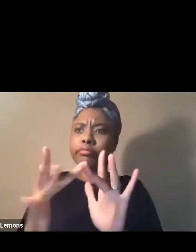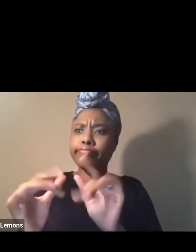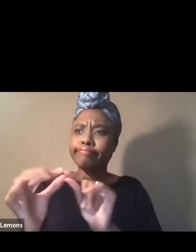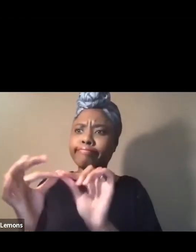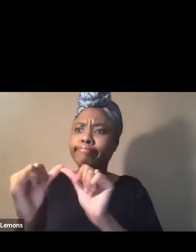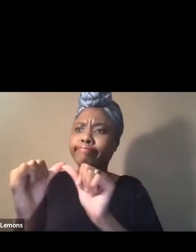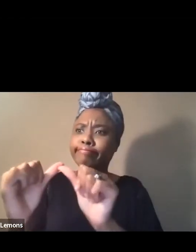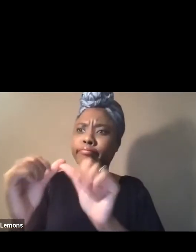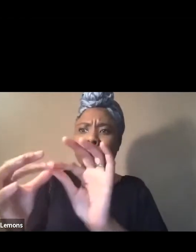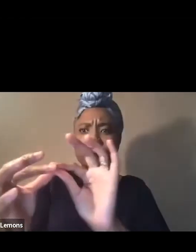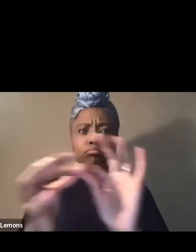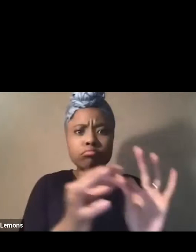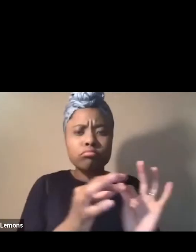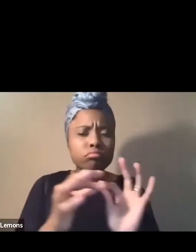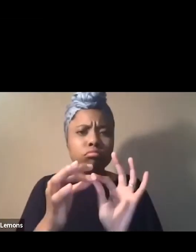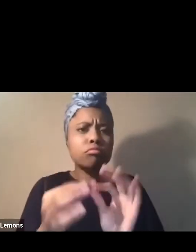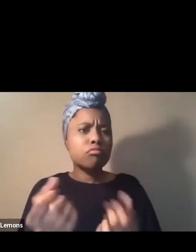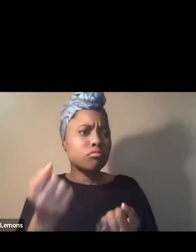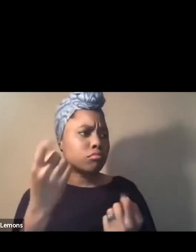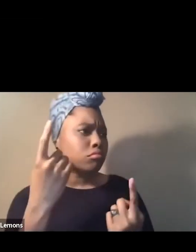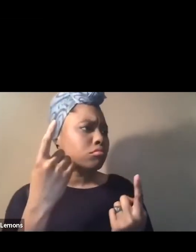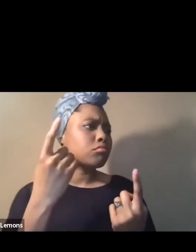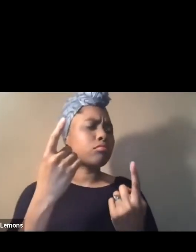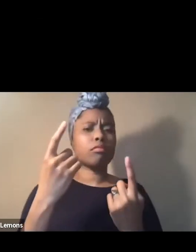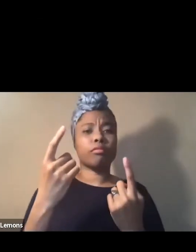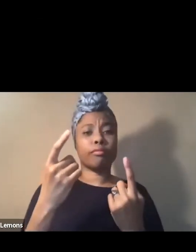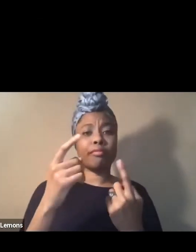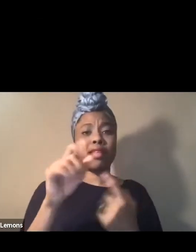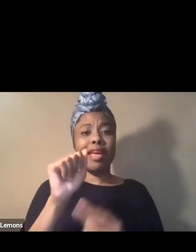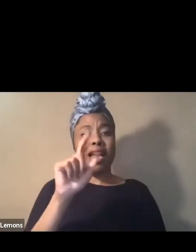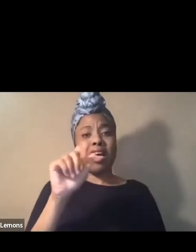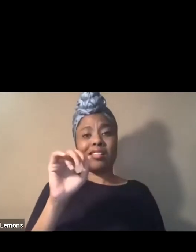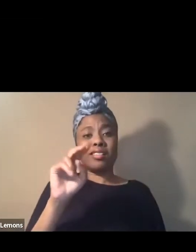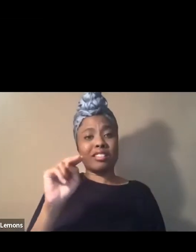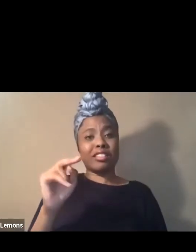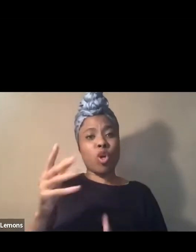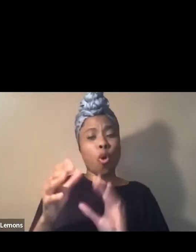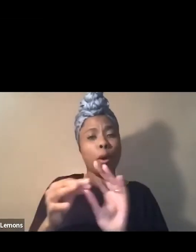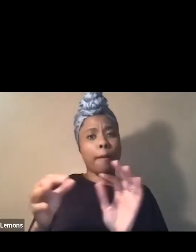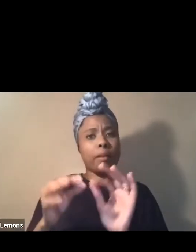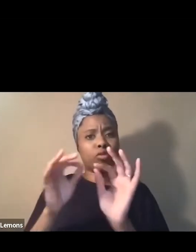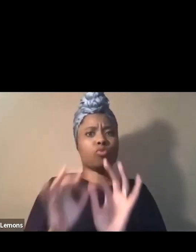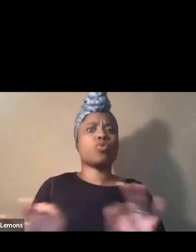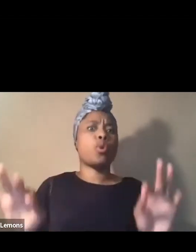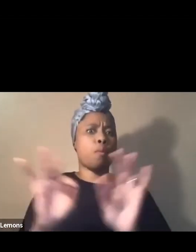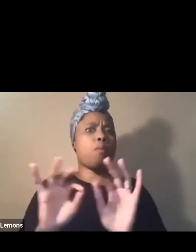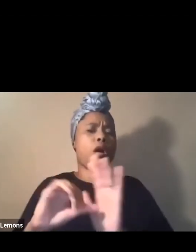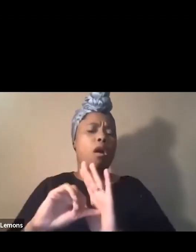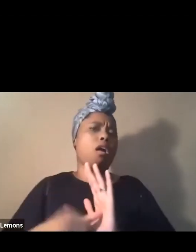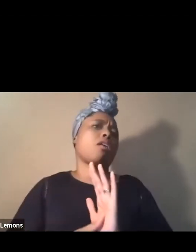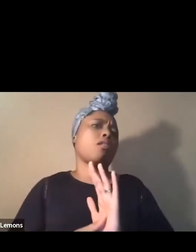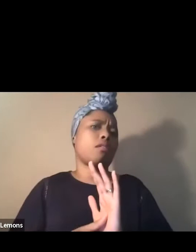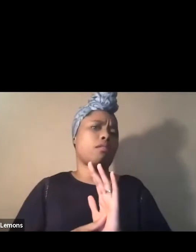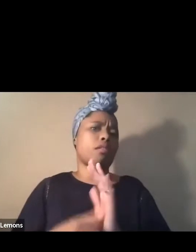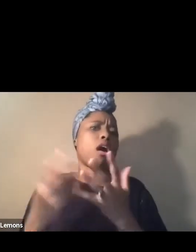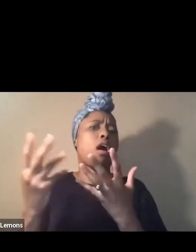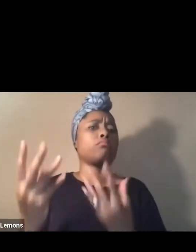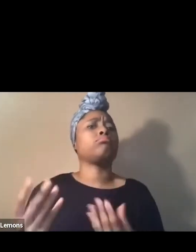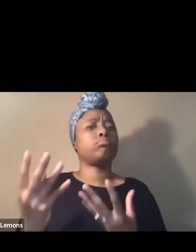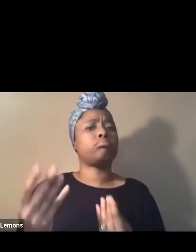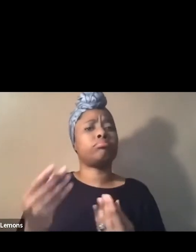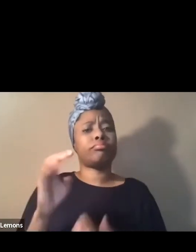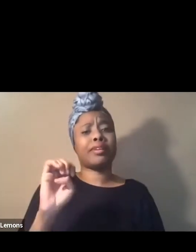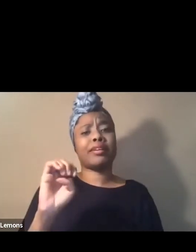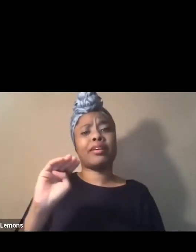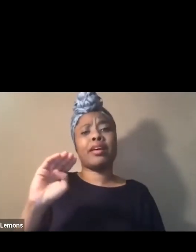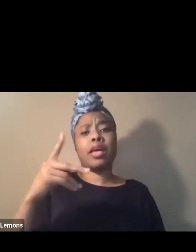to understand. As Allison had mentioned earlier, the necessity of empathy. I think that